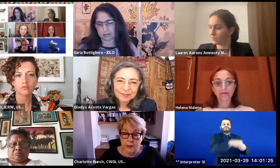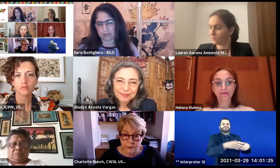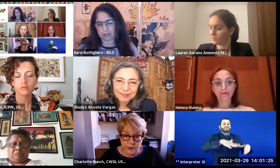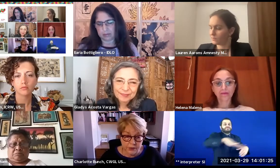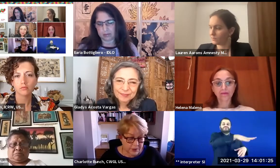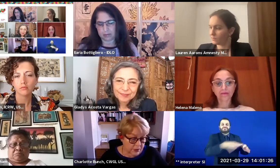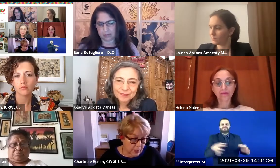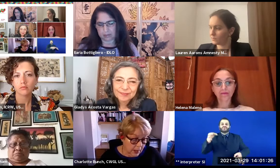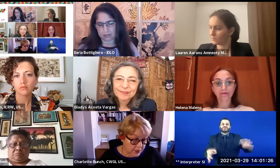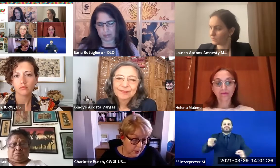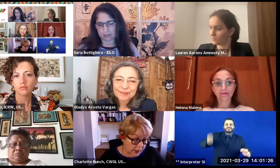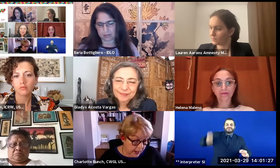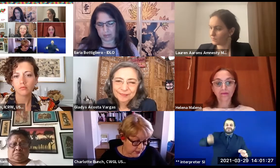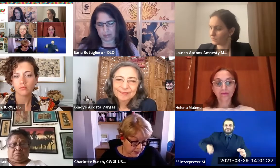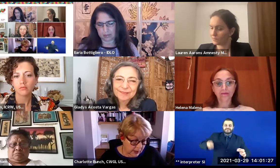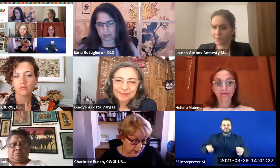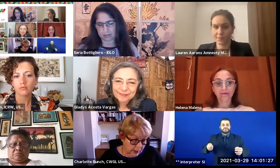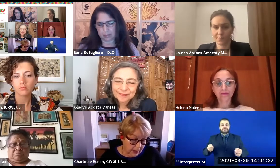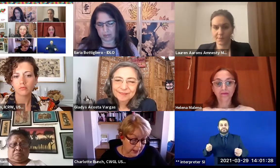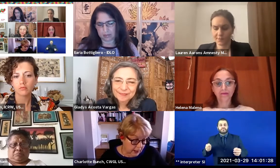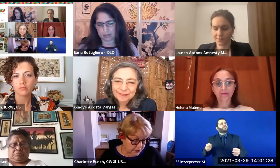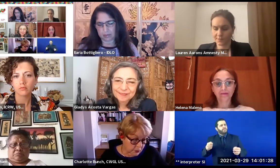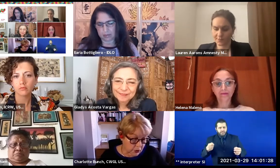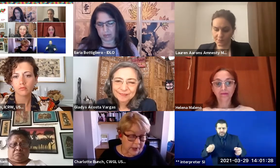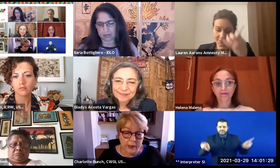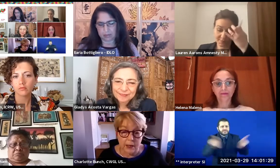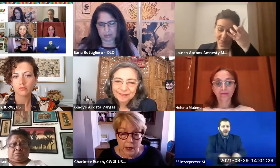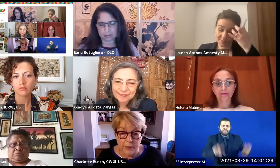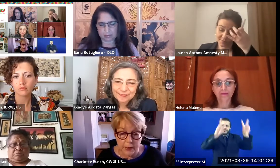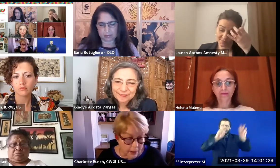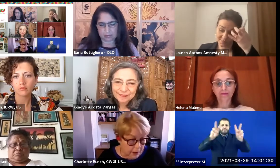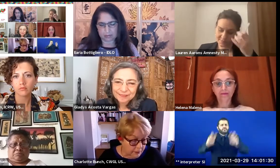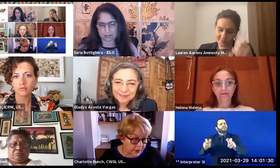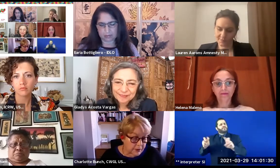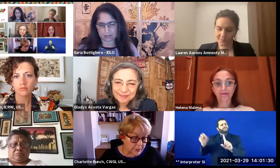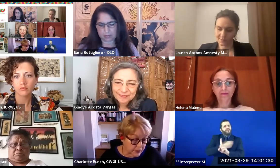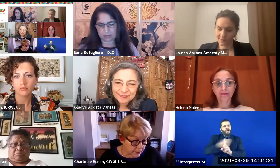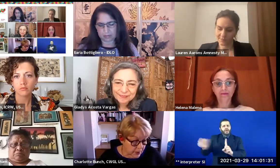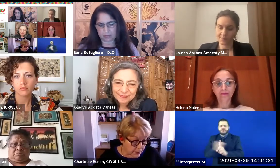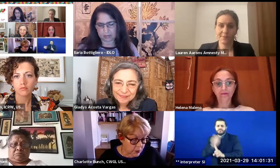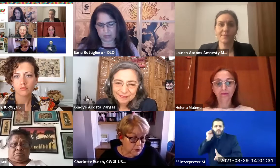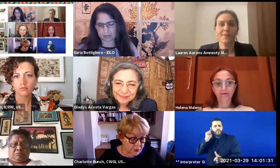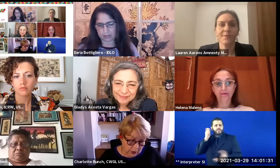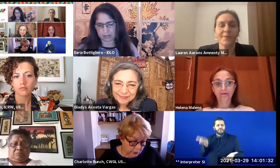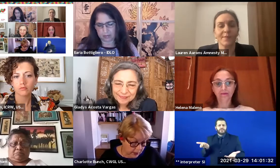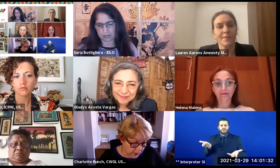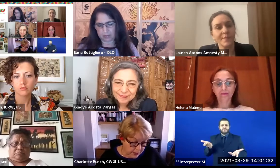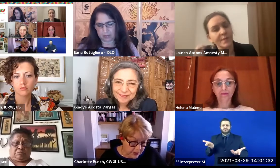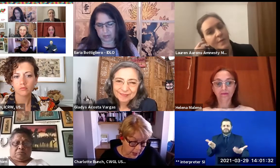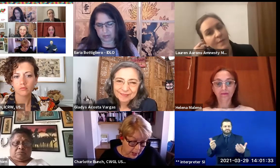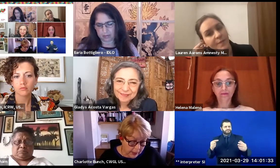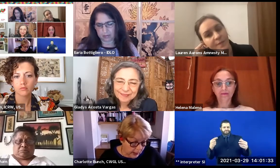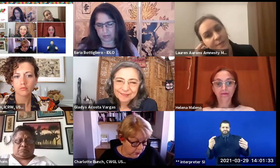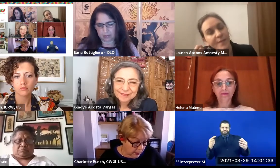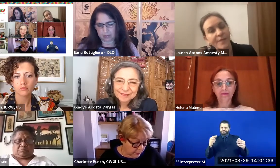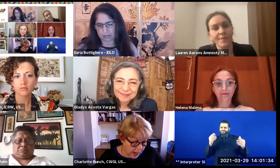access to justice, as well as the lack of social and economic fundamental social security